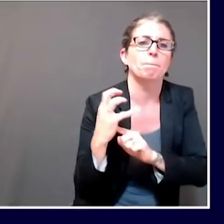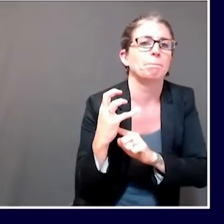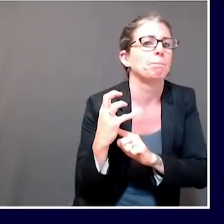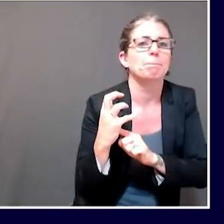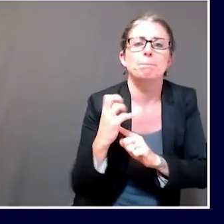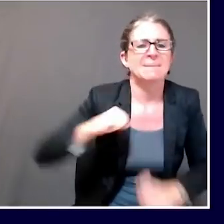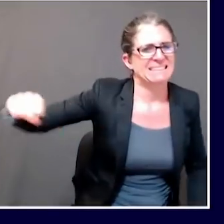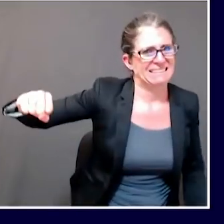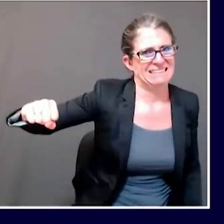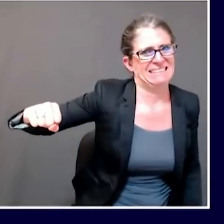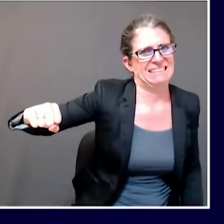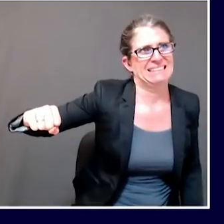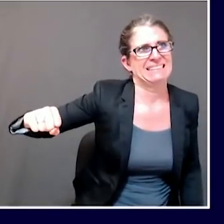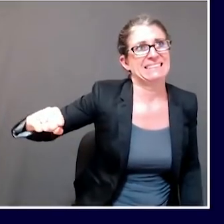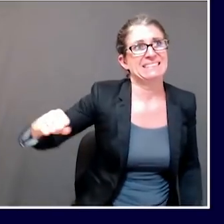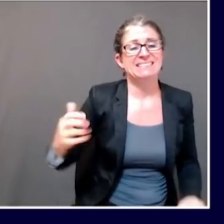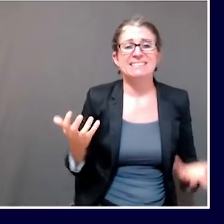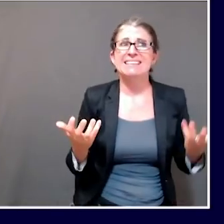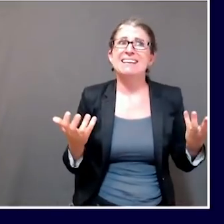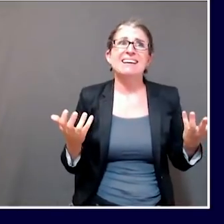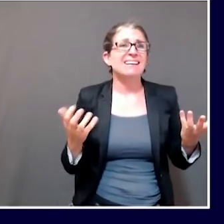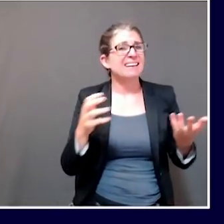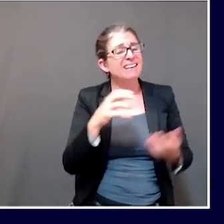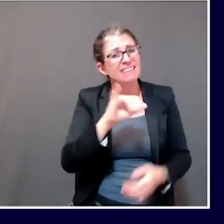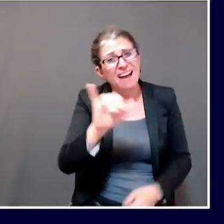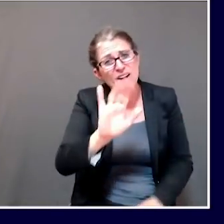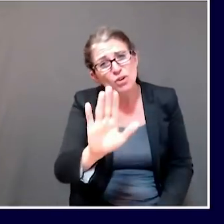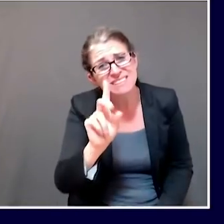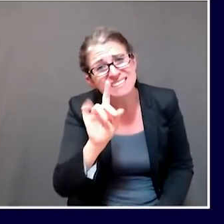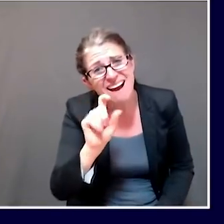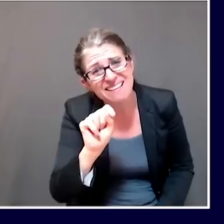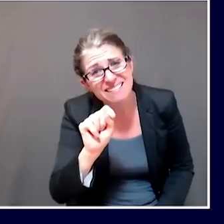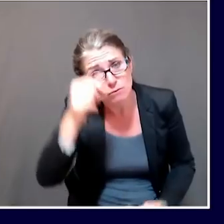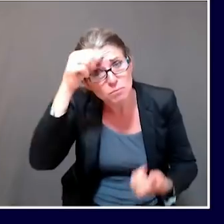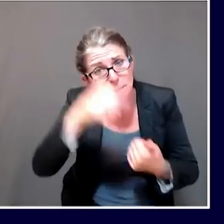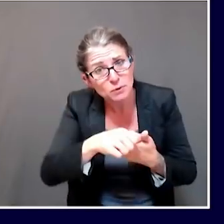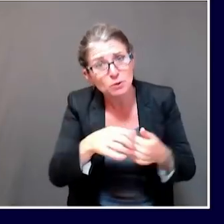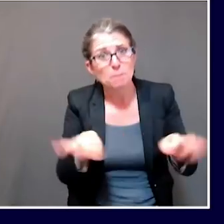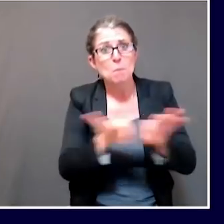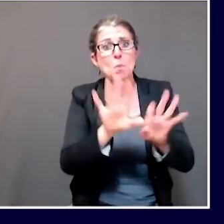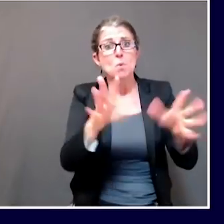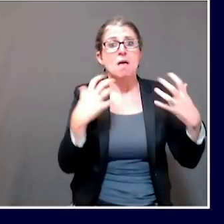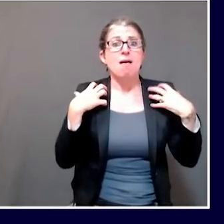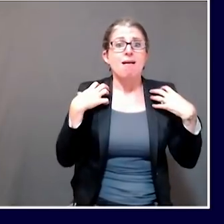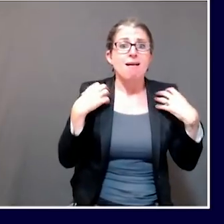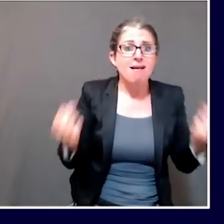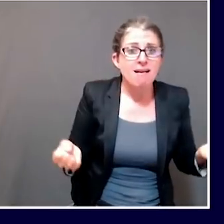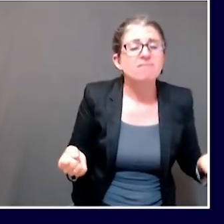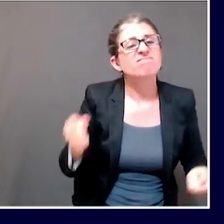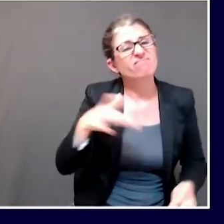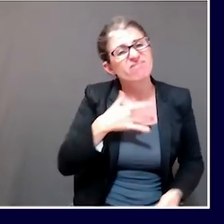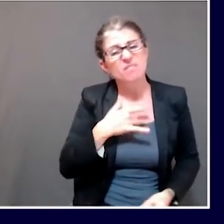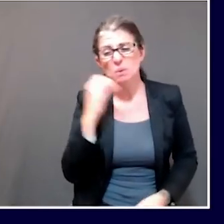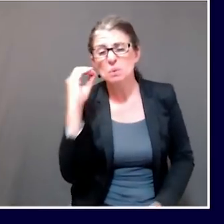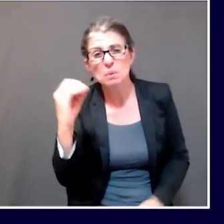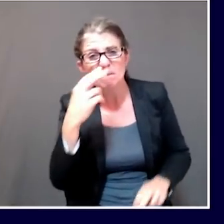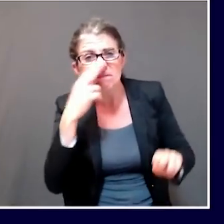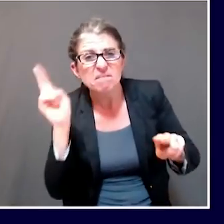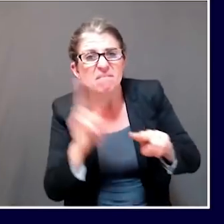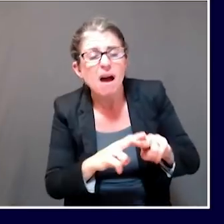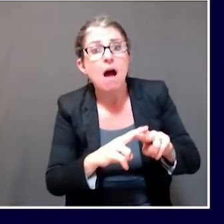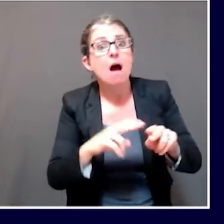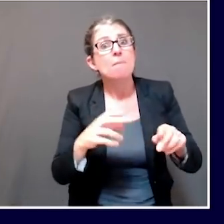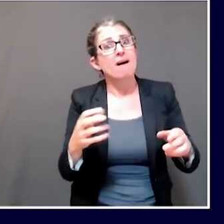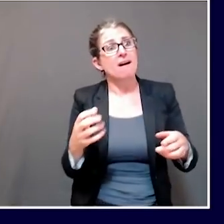Just like a diet, we know that doing so is not fun, but it's also one of the safest ways to stay healthy right